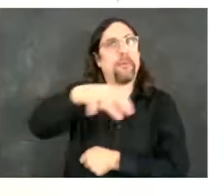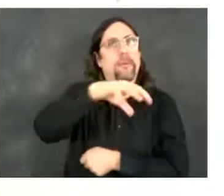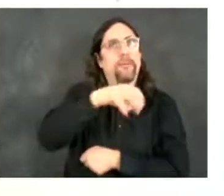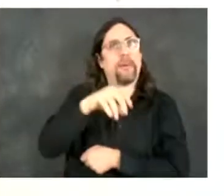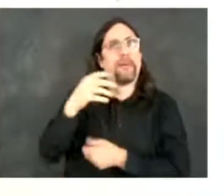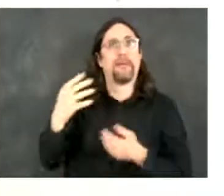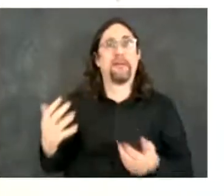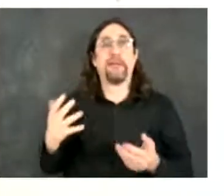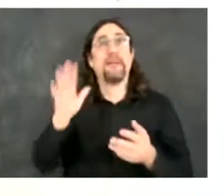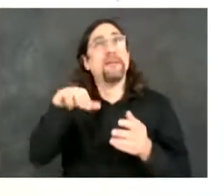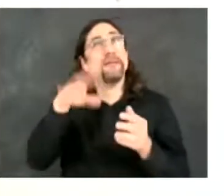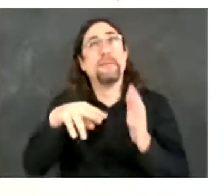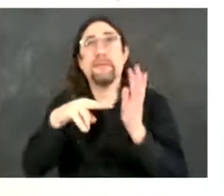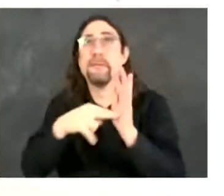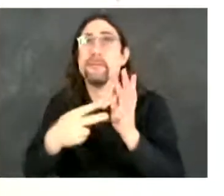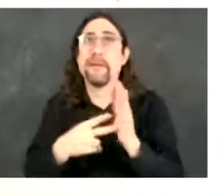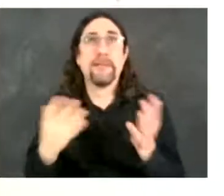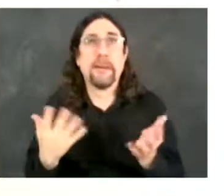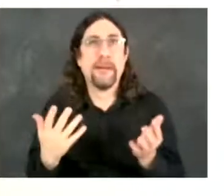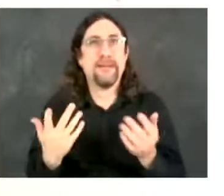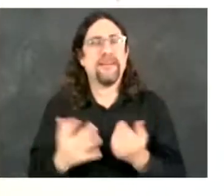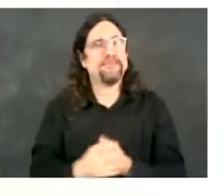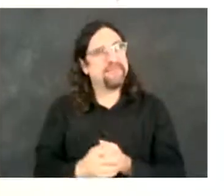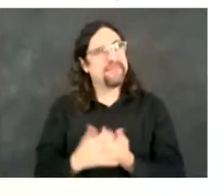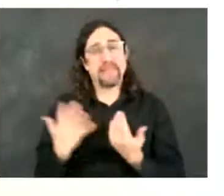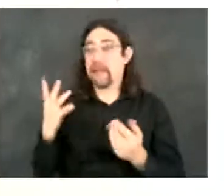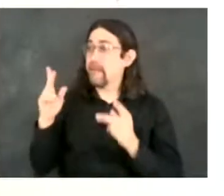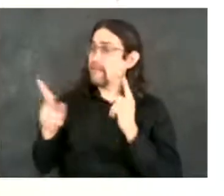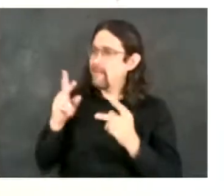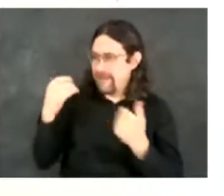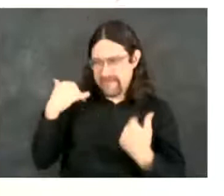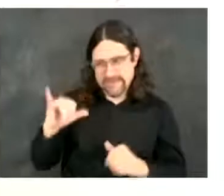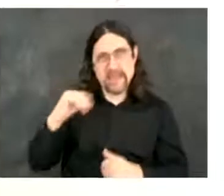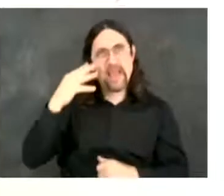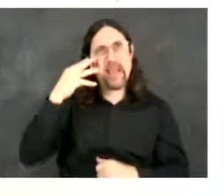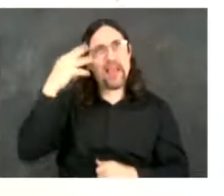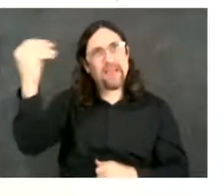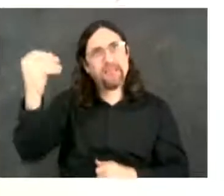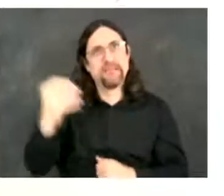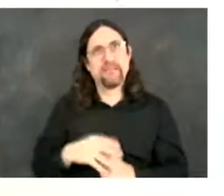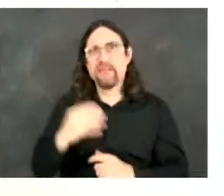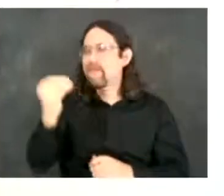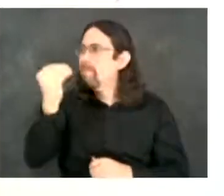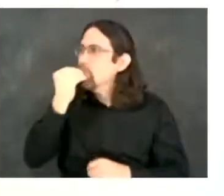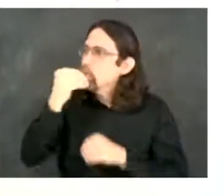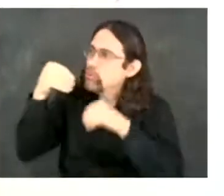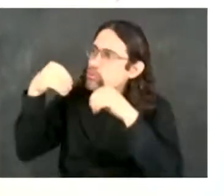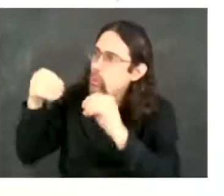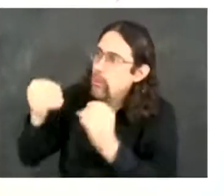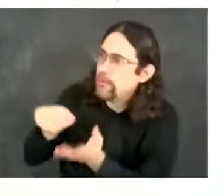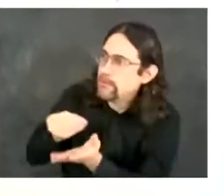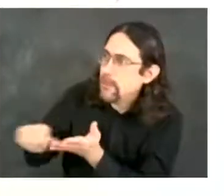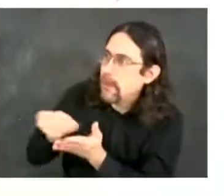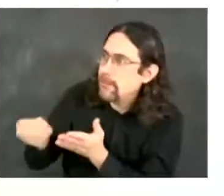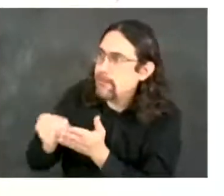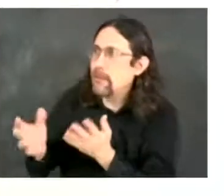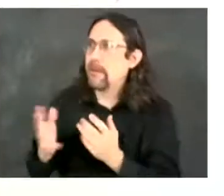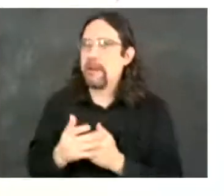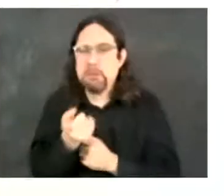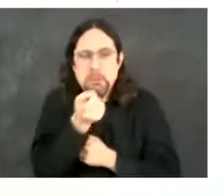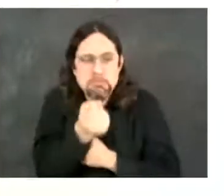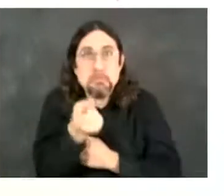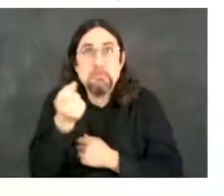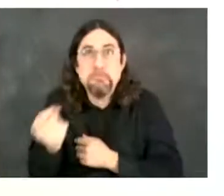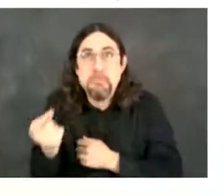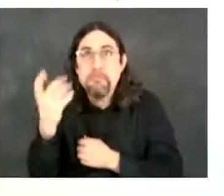even more diligent about adhering to the use of face coverings and more diligent about adhering to